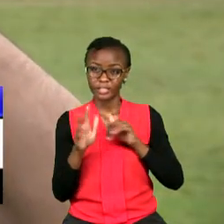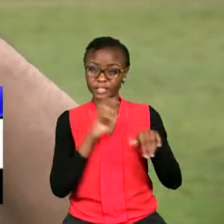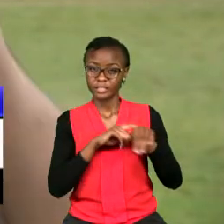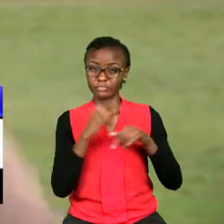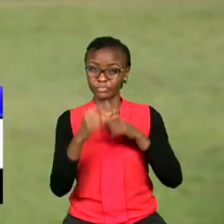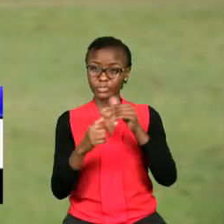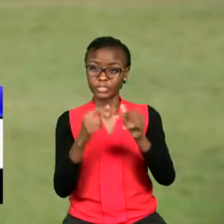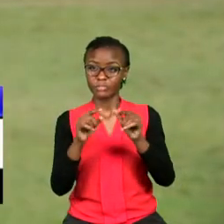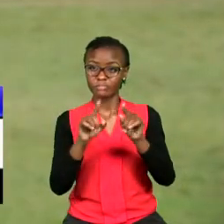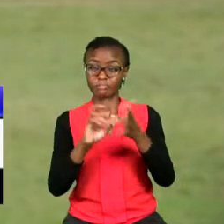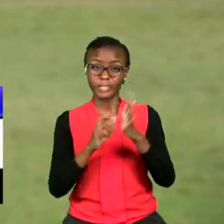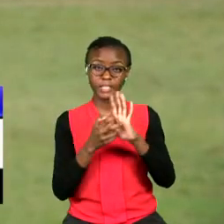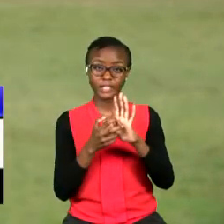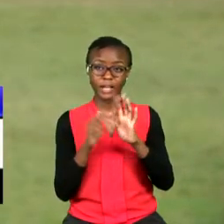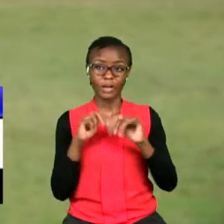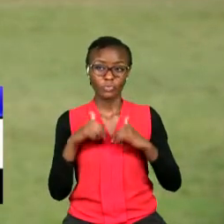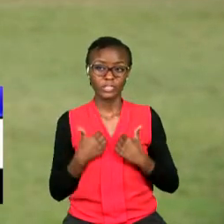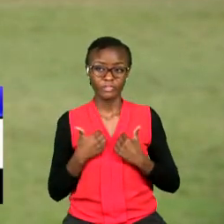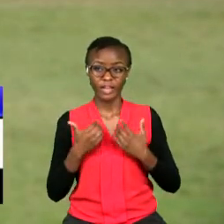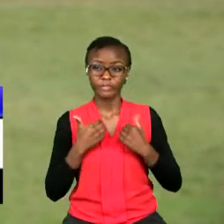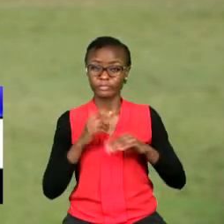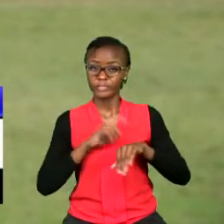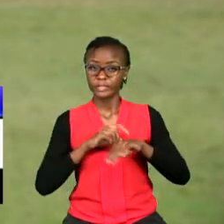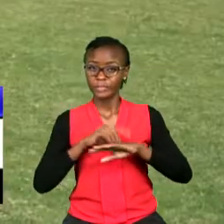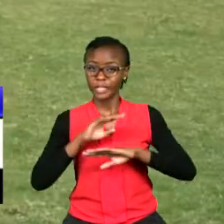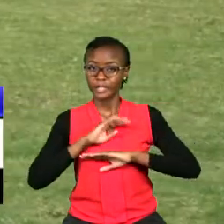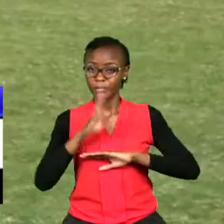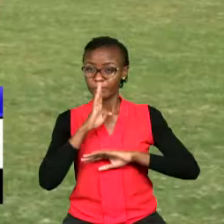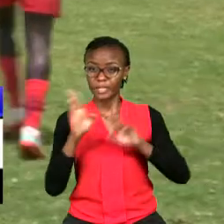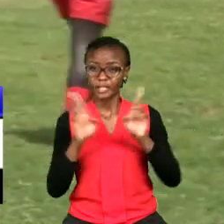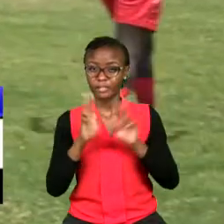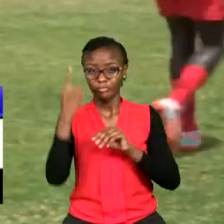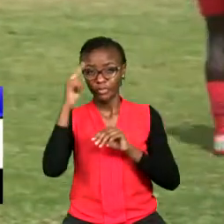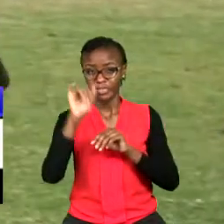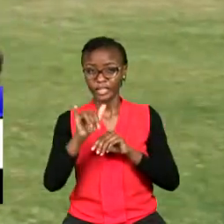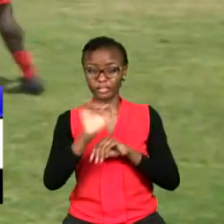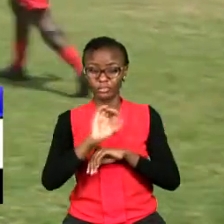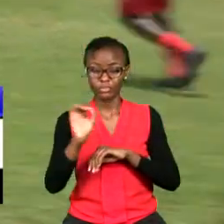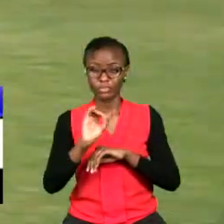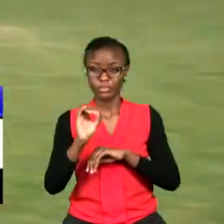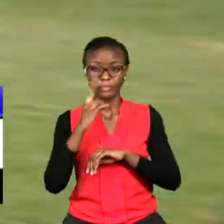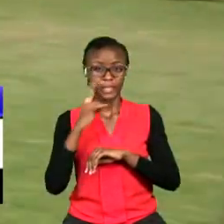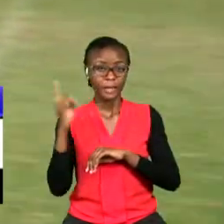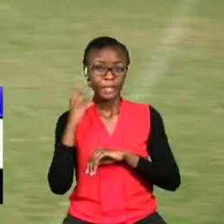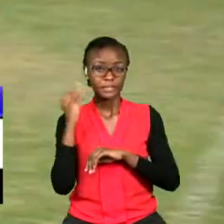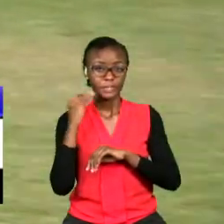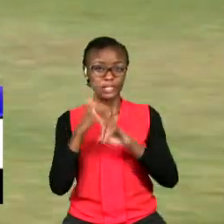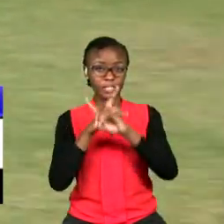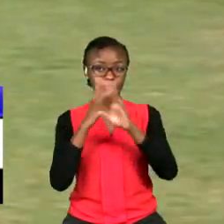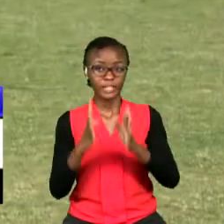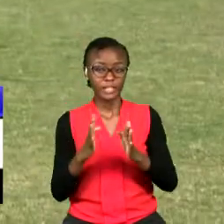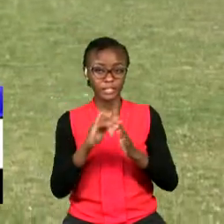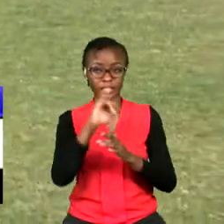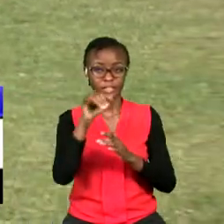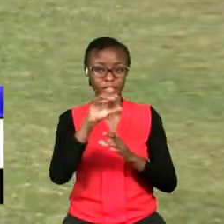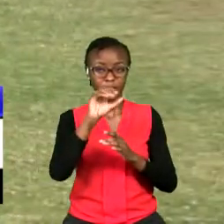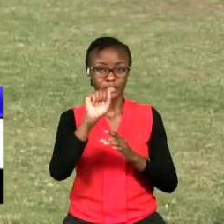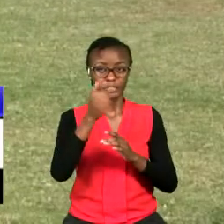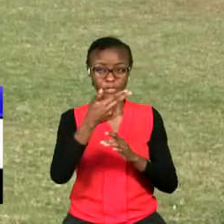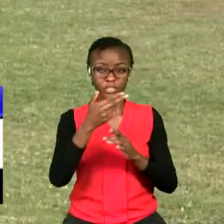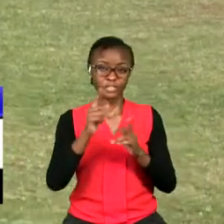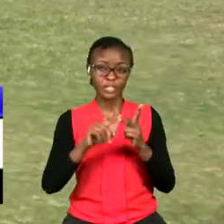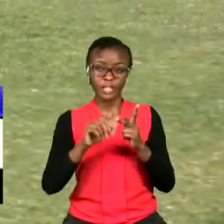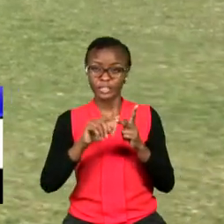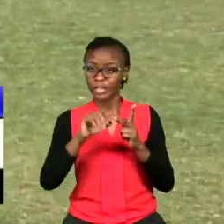Therefore, we will have not really time to be prepared for the match. Experienced defenders Joash Nyango and David